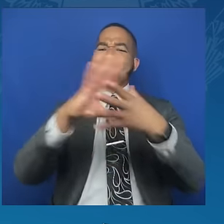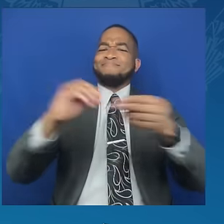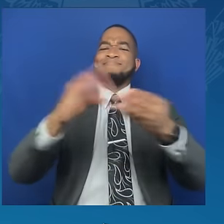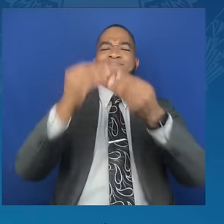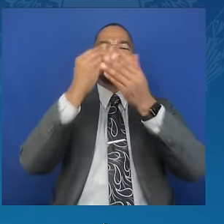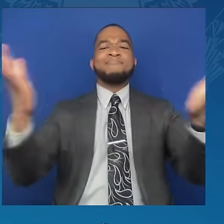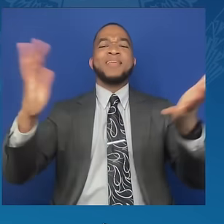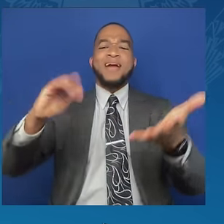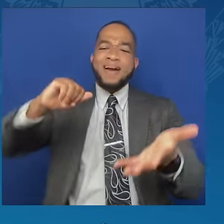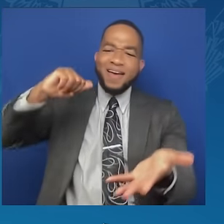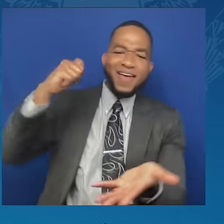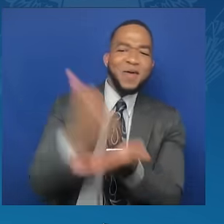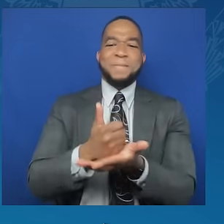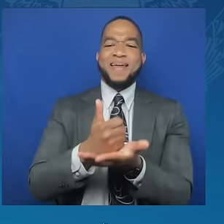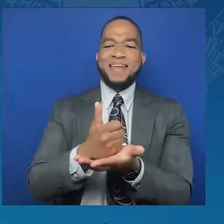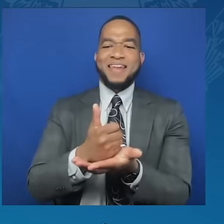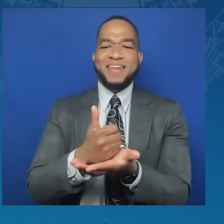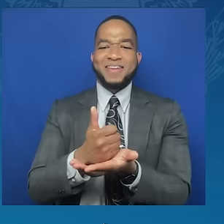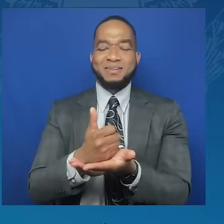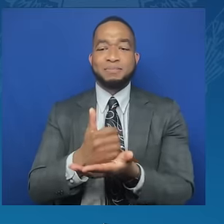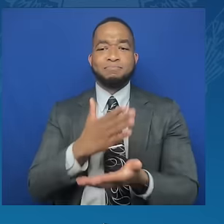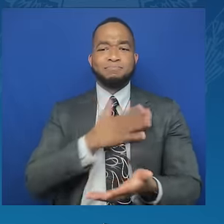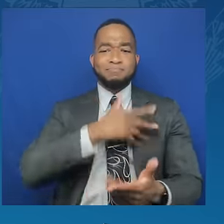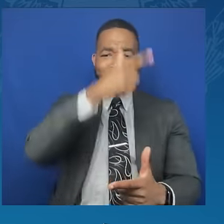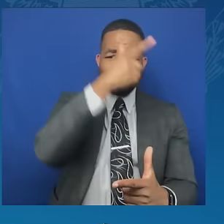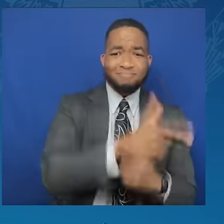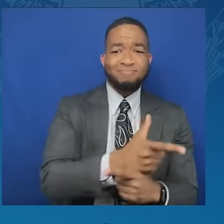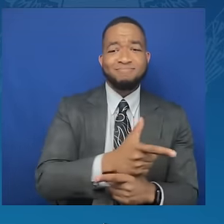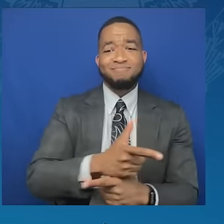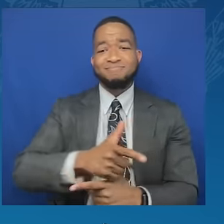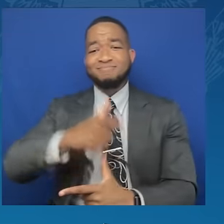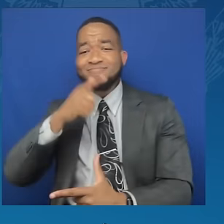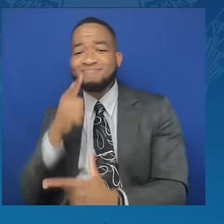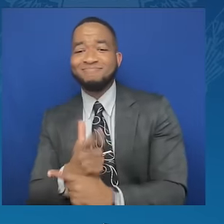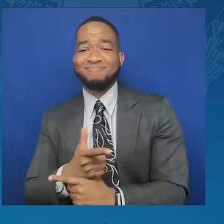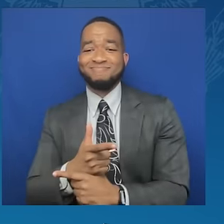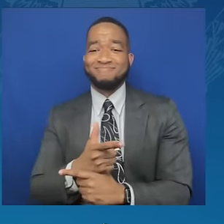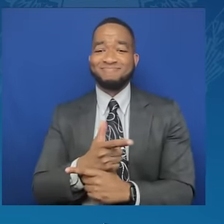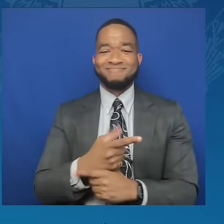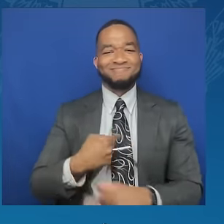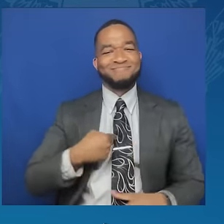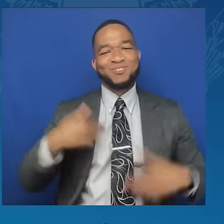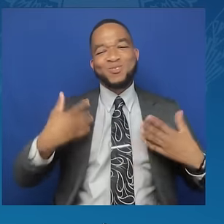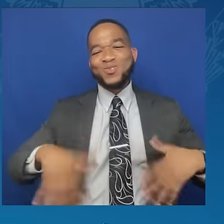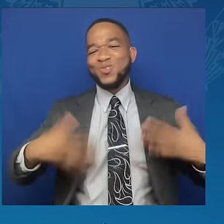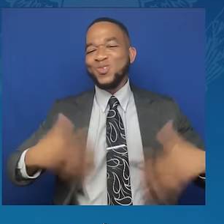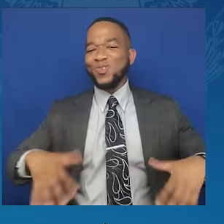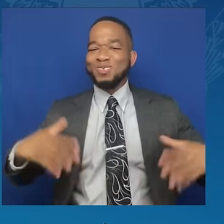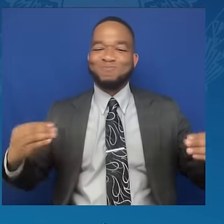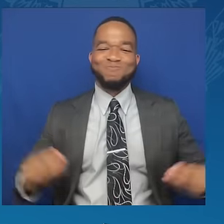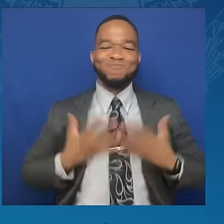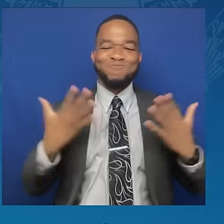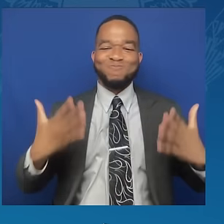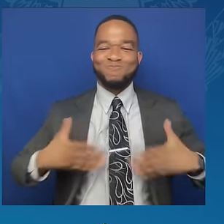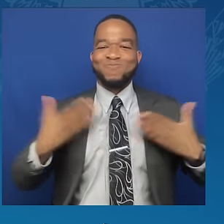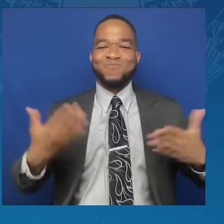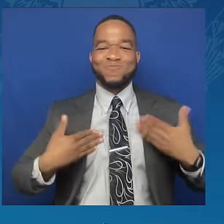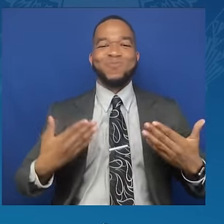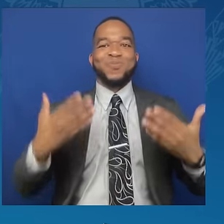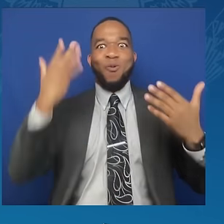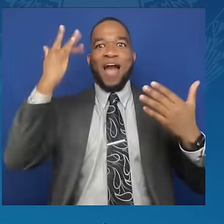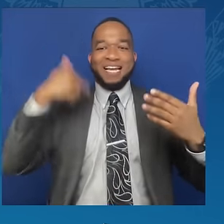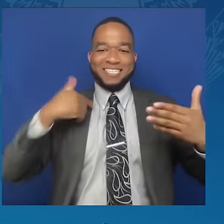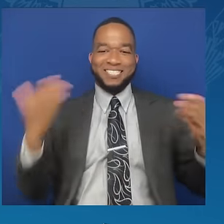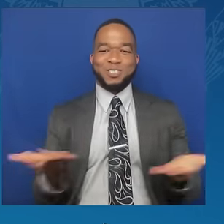My brothers and sisters, I'm so glad to be with you today. But it's